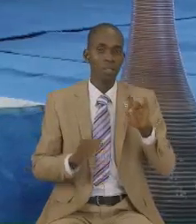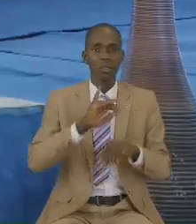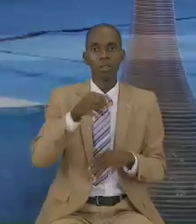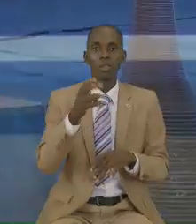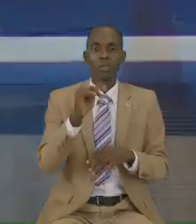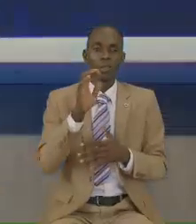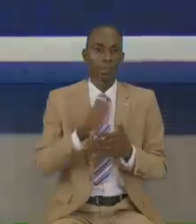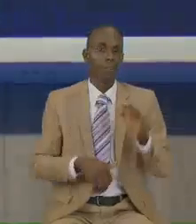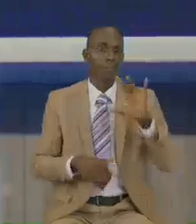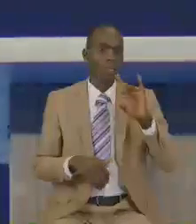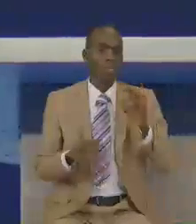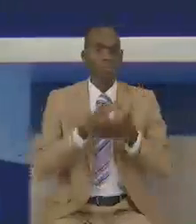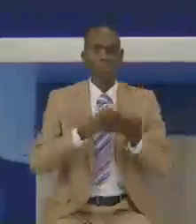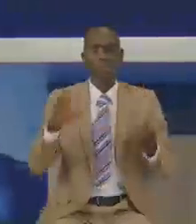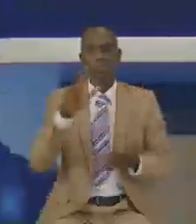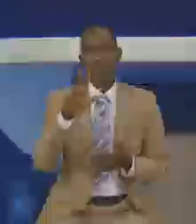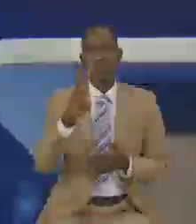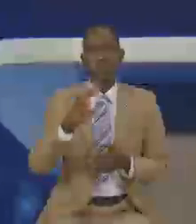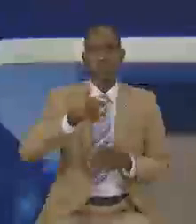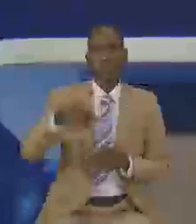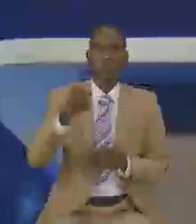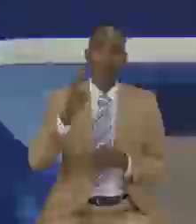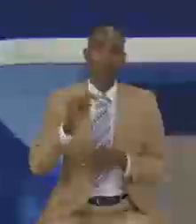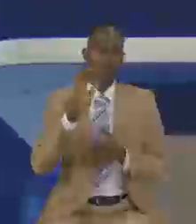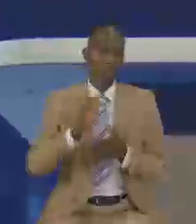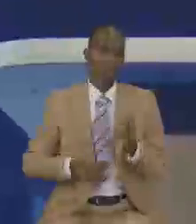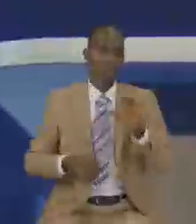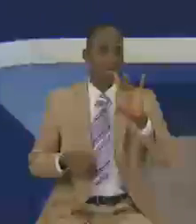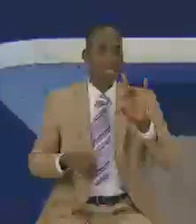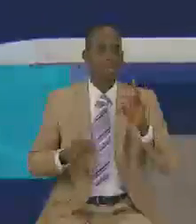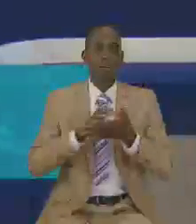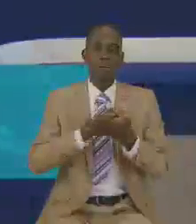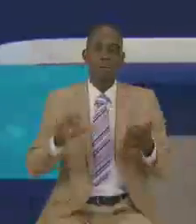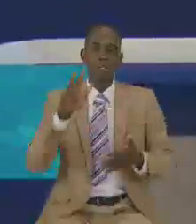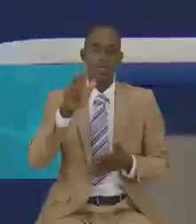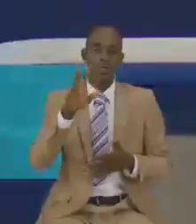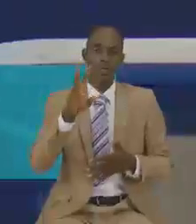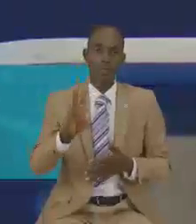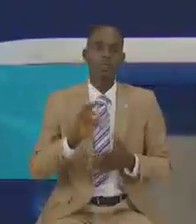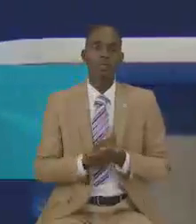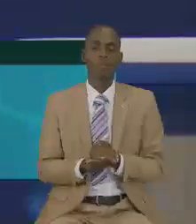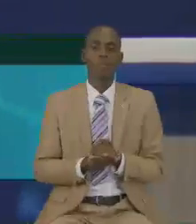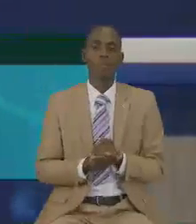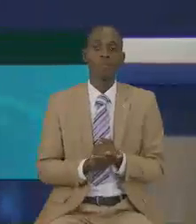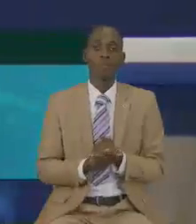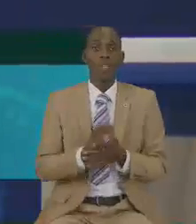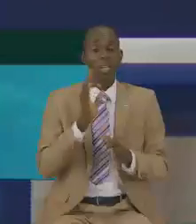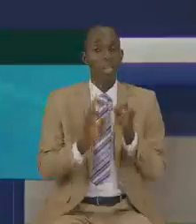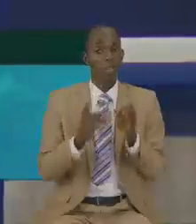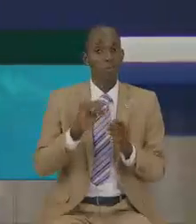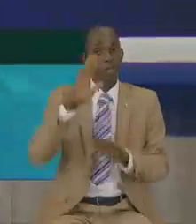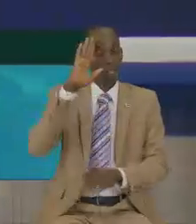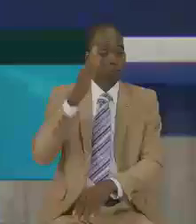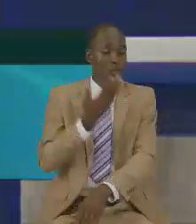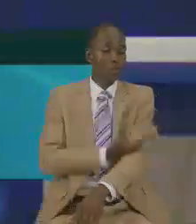verse 36. John chapter 8, reading from verse 36. If the Son